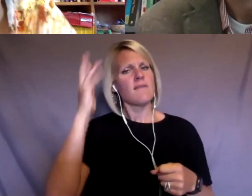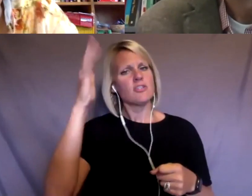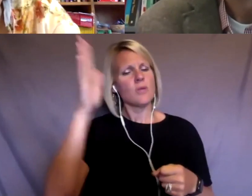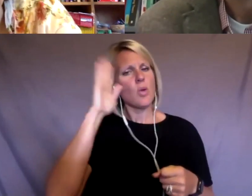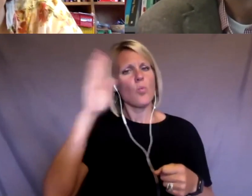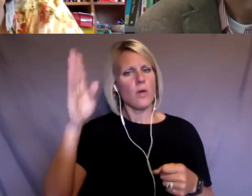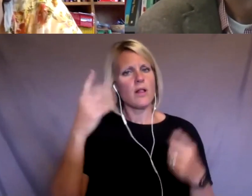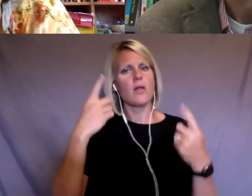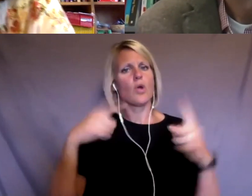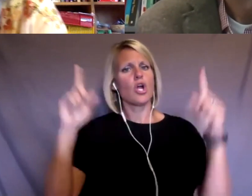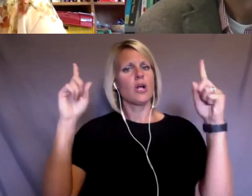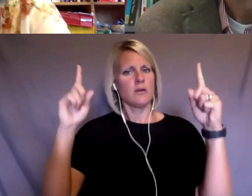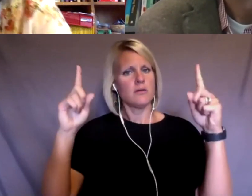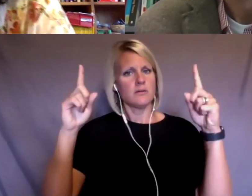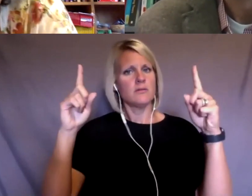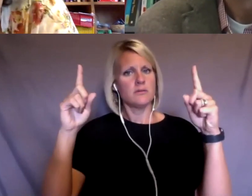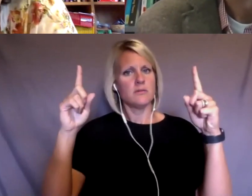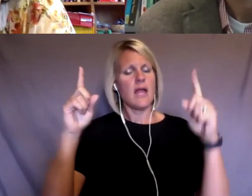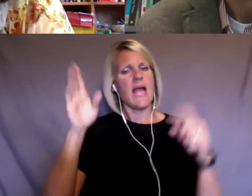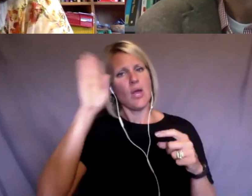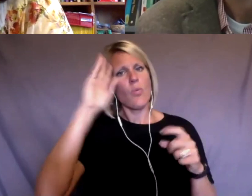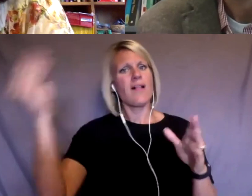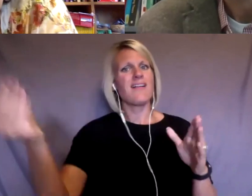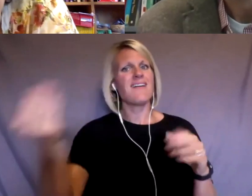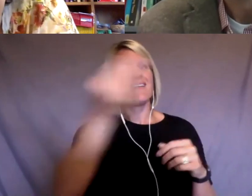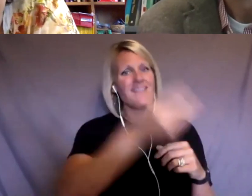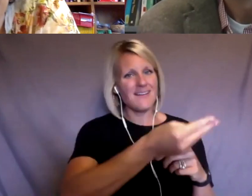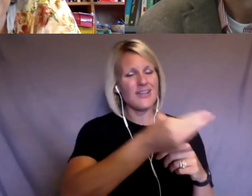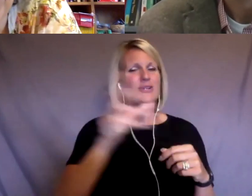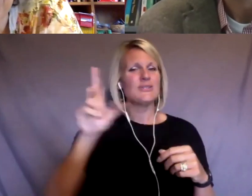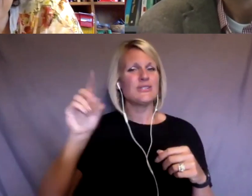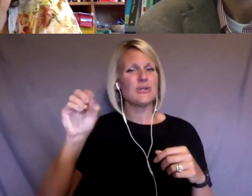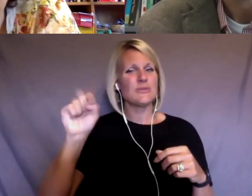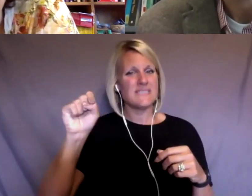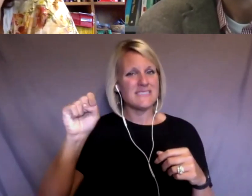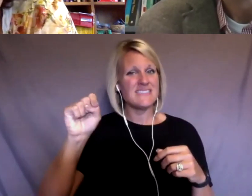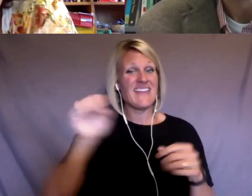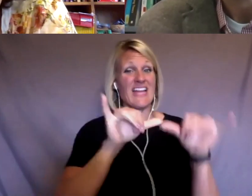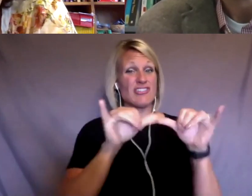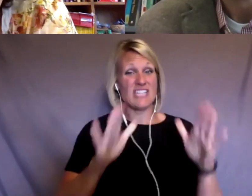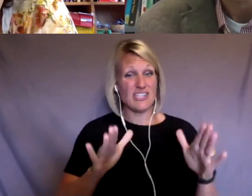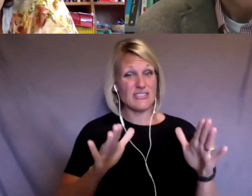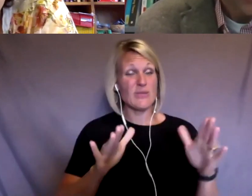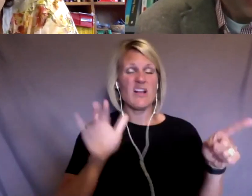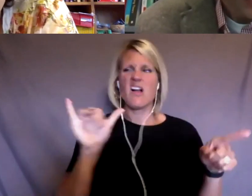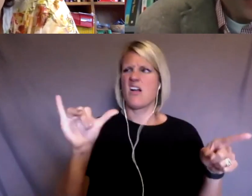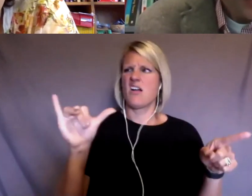to the ears of the departments of transportation and transportation engineers.